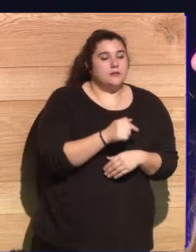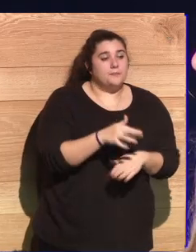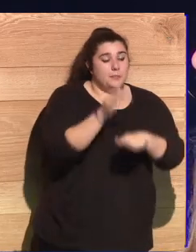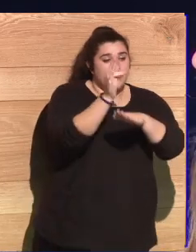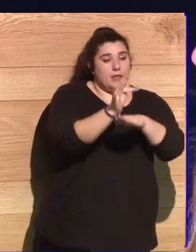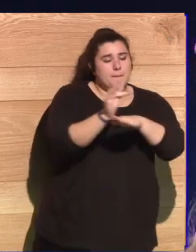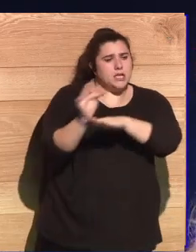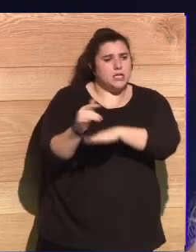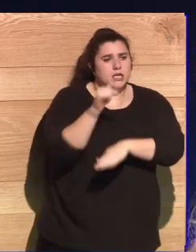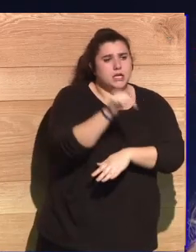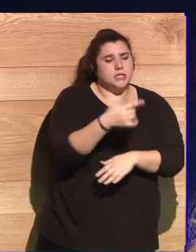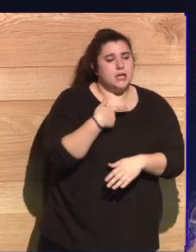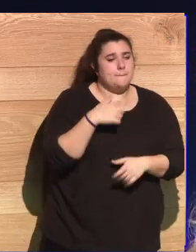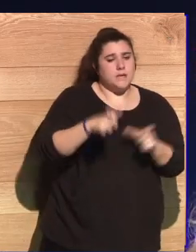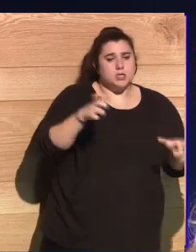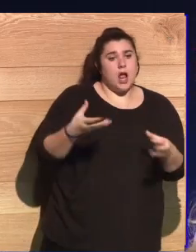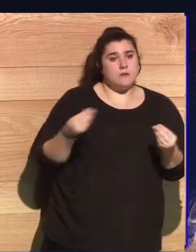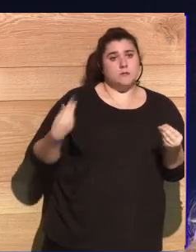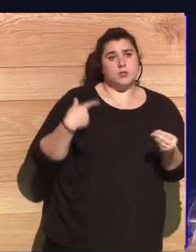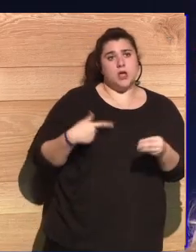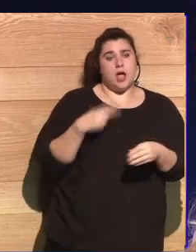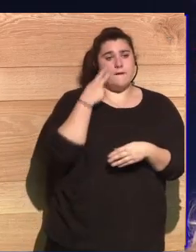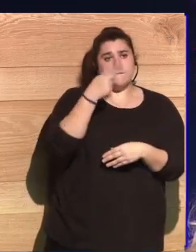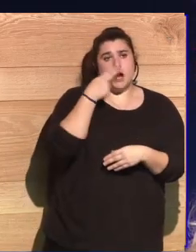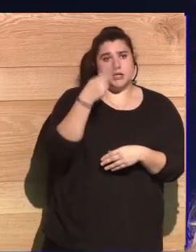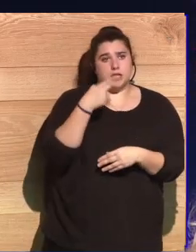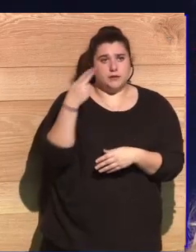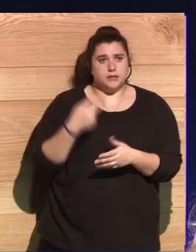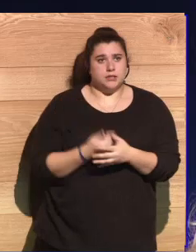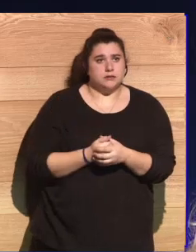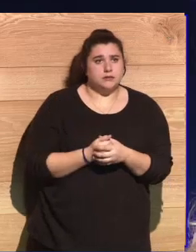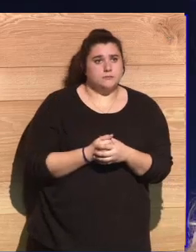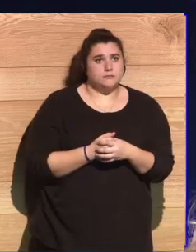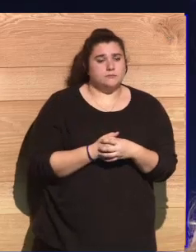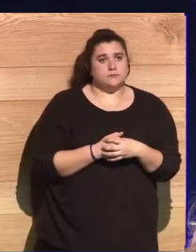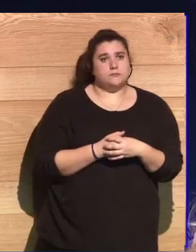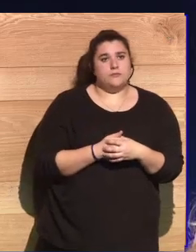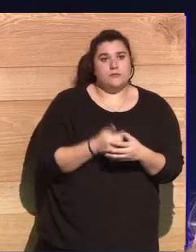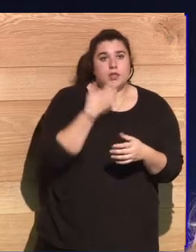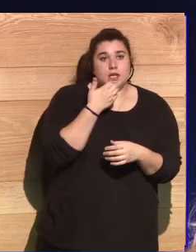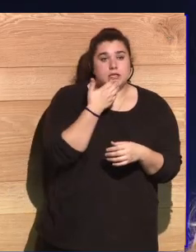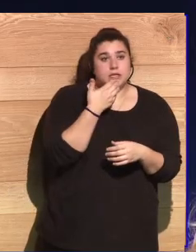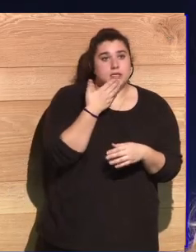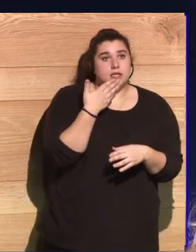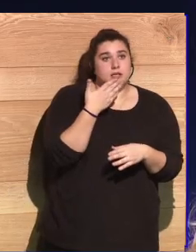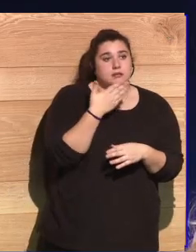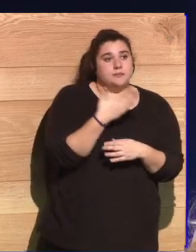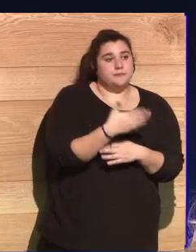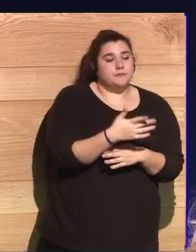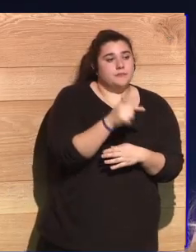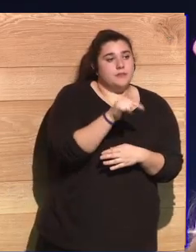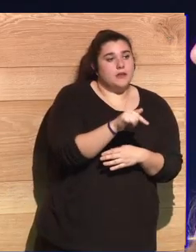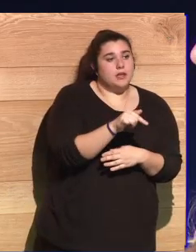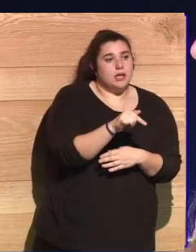grave that if you go into the little cemetery office where they have the people that tell you where to find the